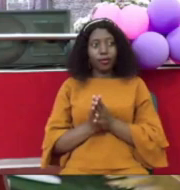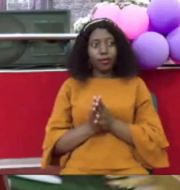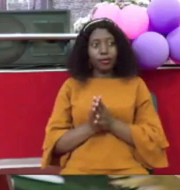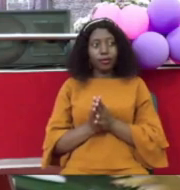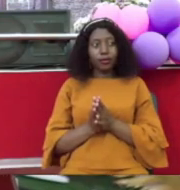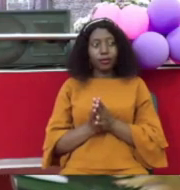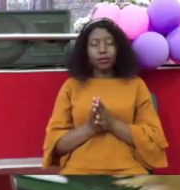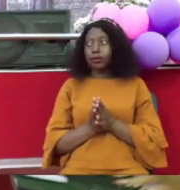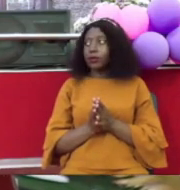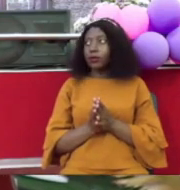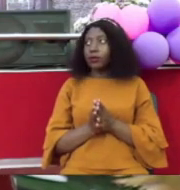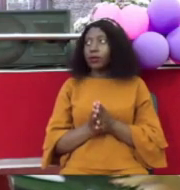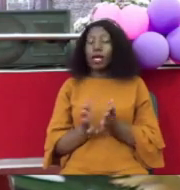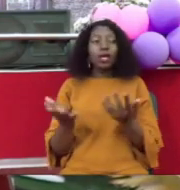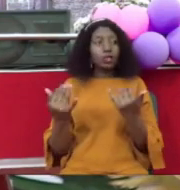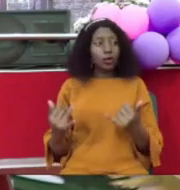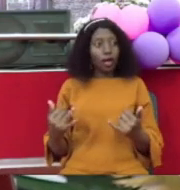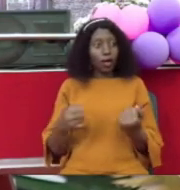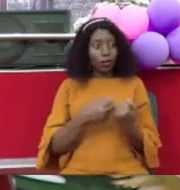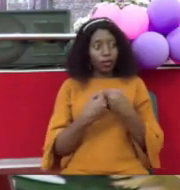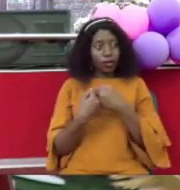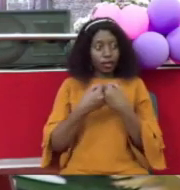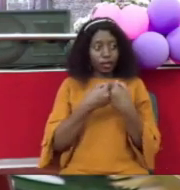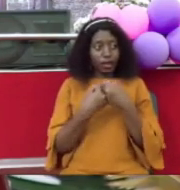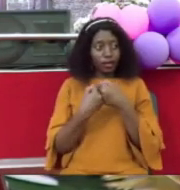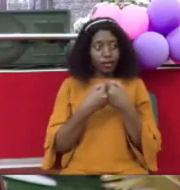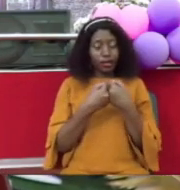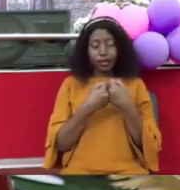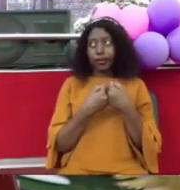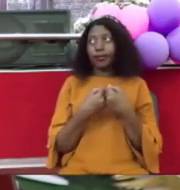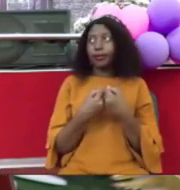now, these storms, those storms. Aha, mawimbi yale.